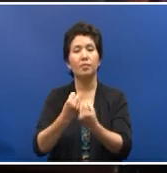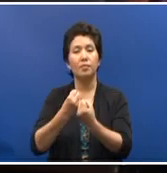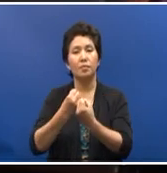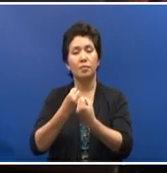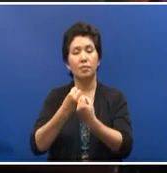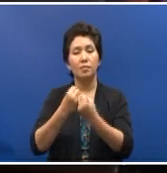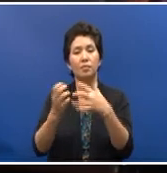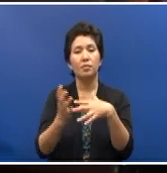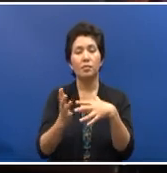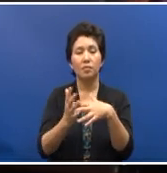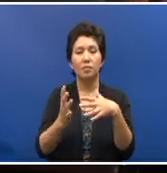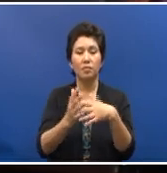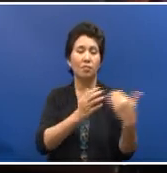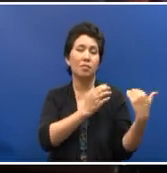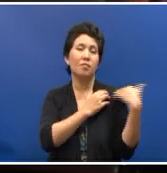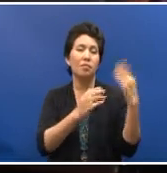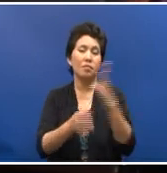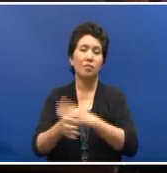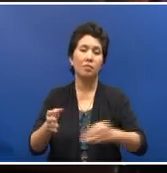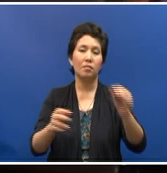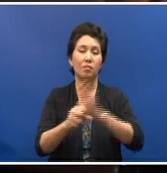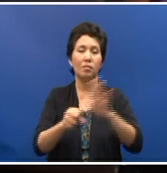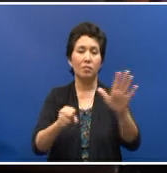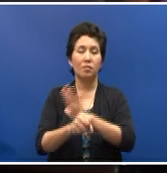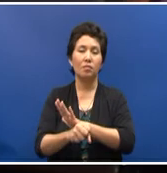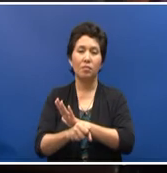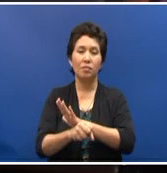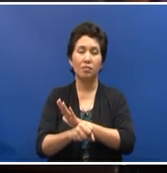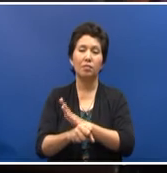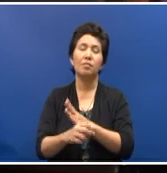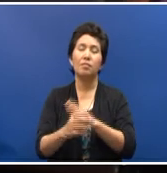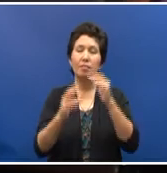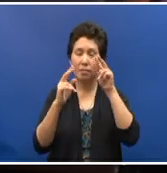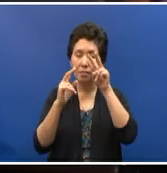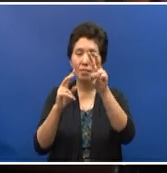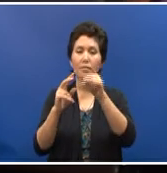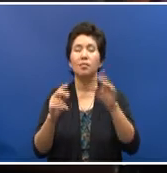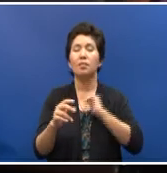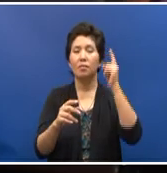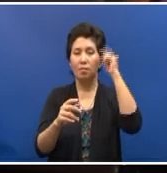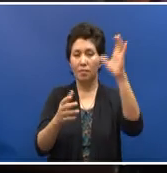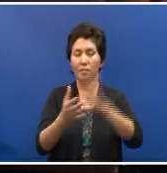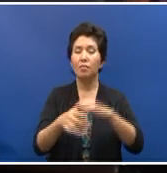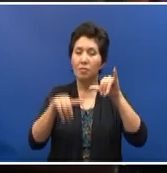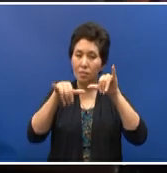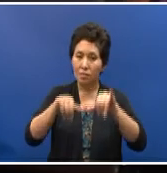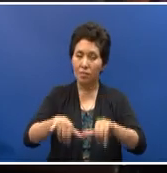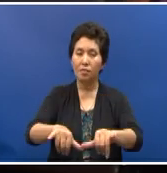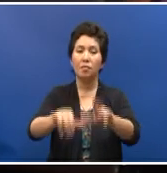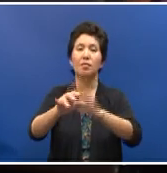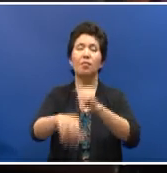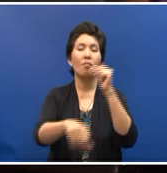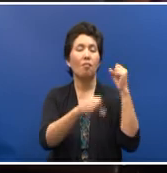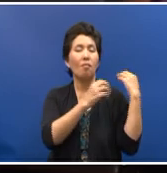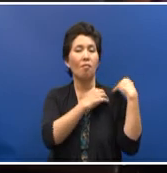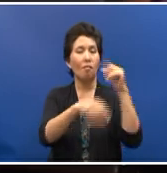stratification from the functionalist and also conflict perspectives. Okay, so I believe that you still remember what functionalist